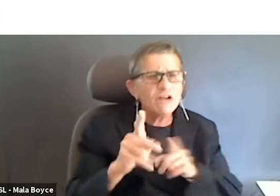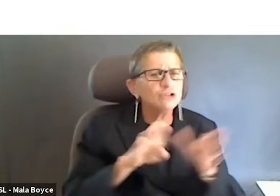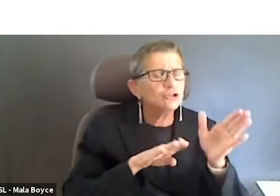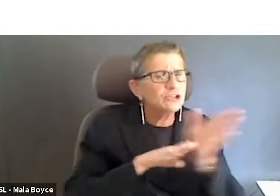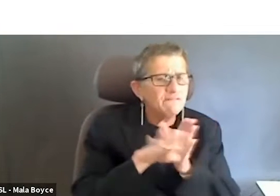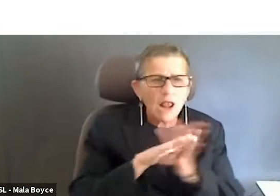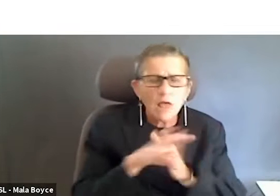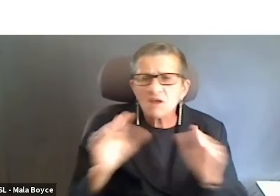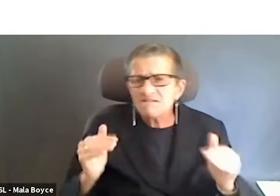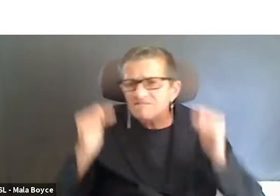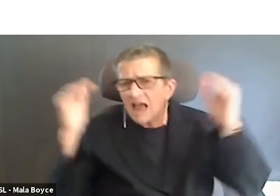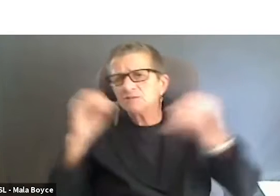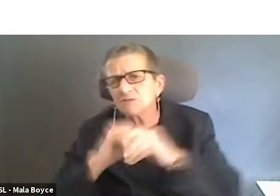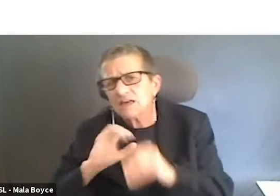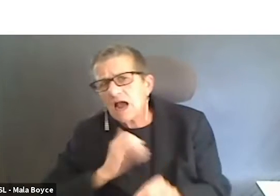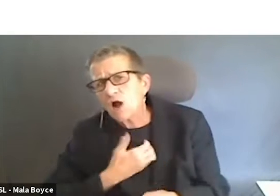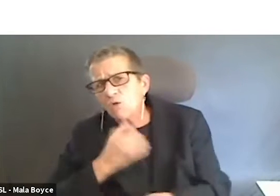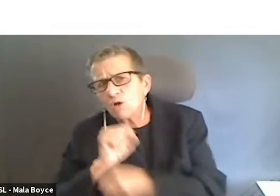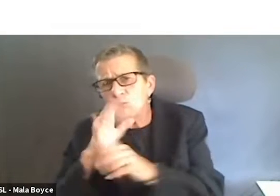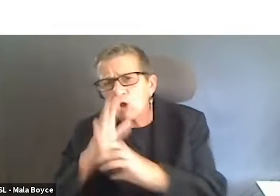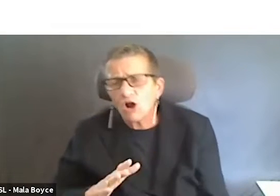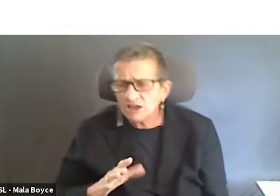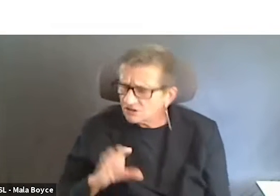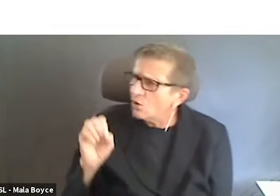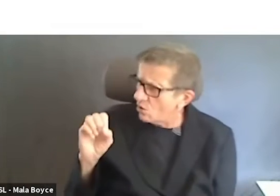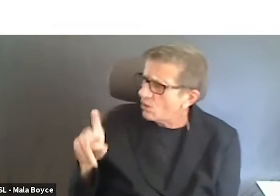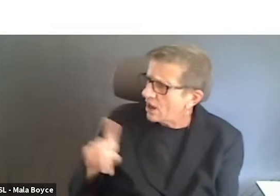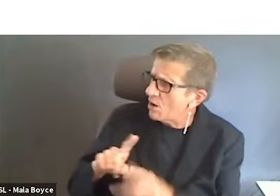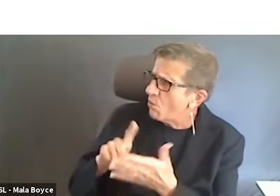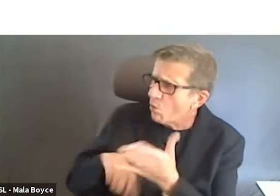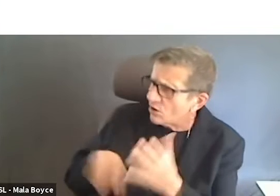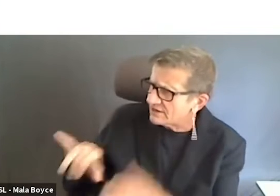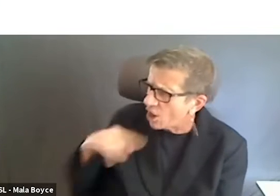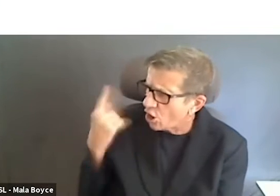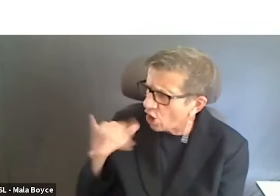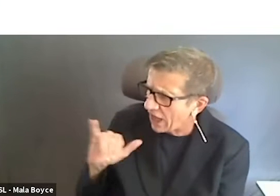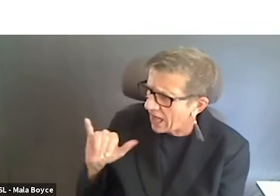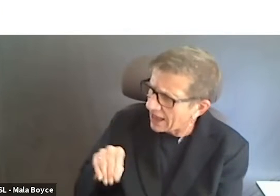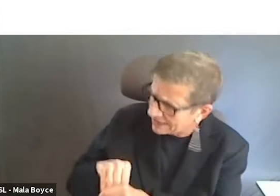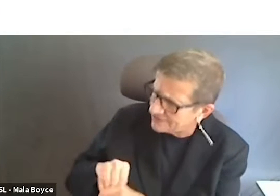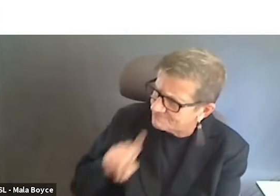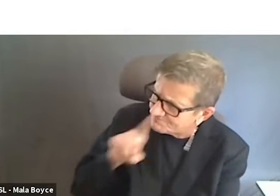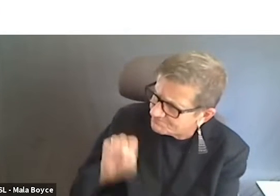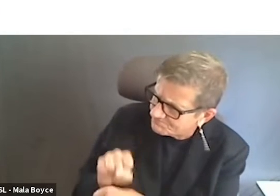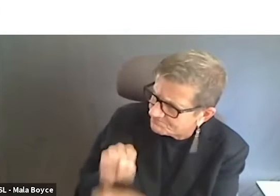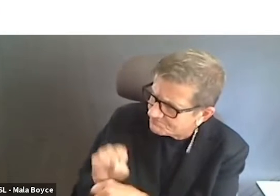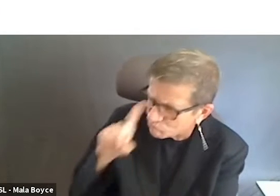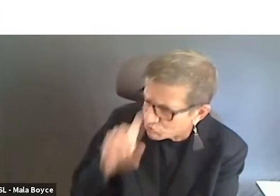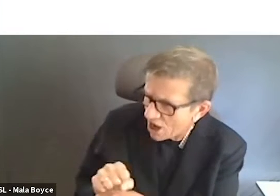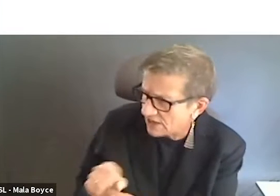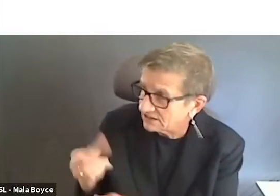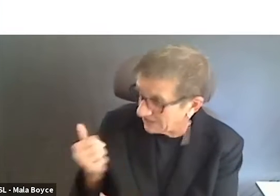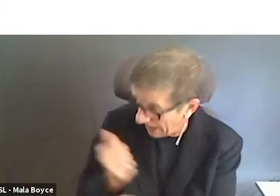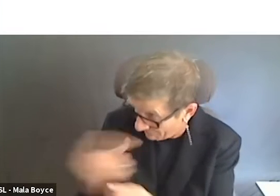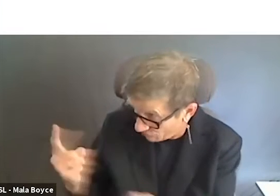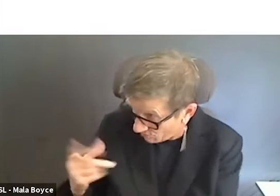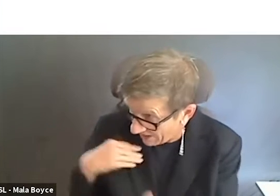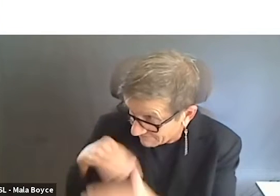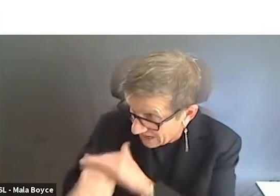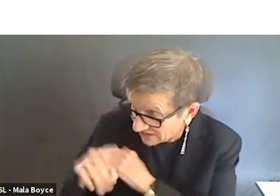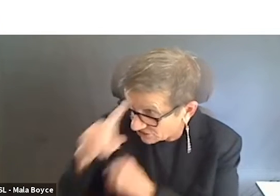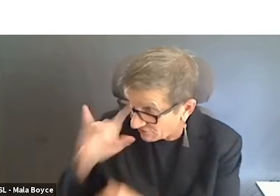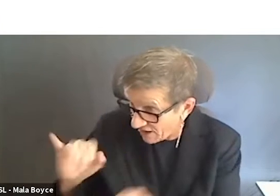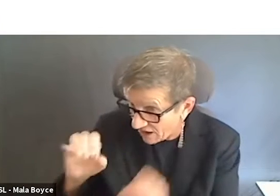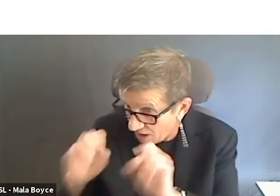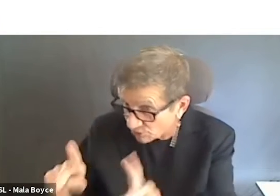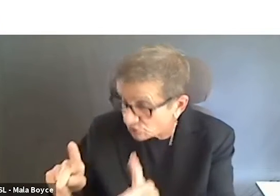our employees. But what does that look like in practice? Does everyone have equal access to those kinds of opportunities? Or